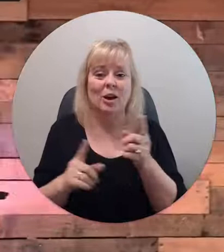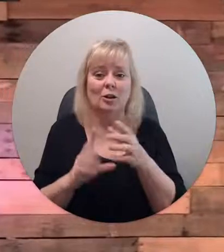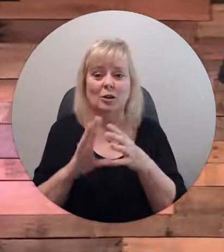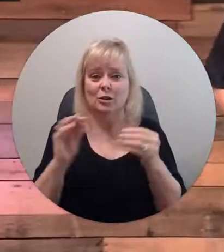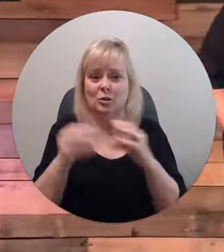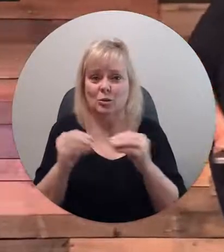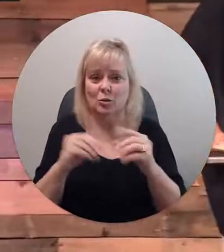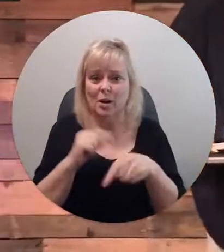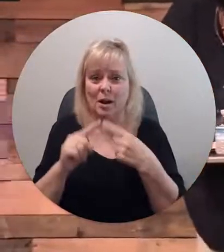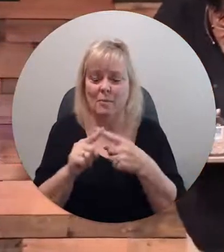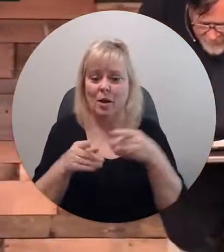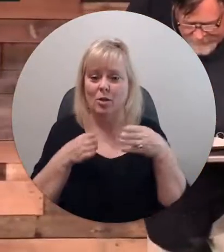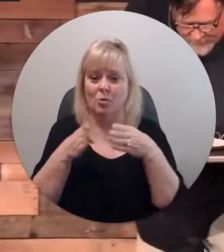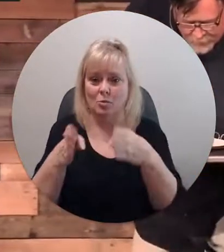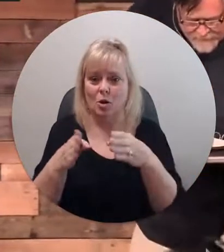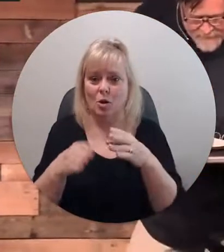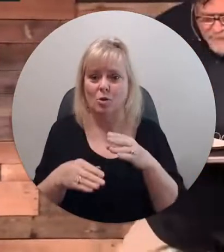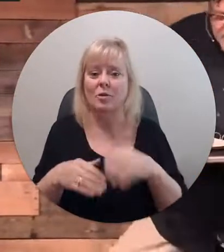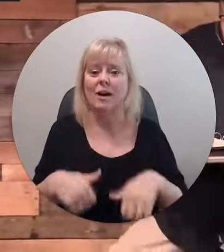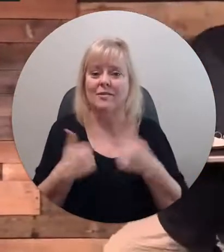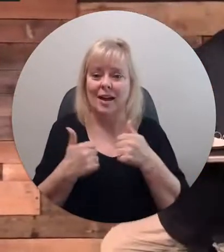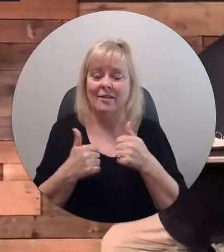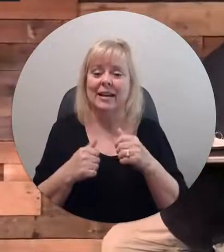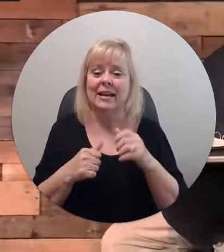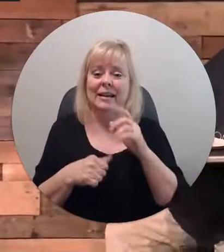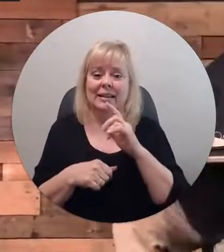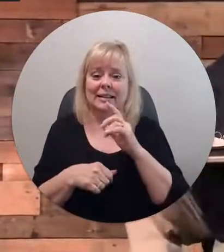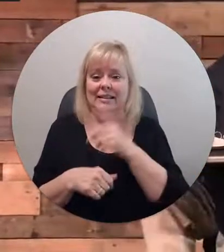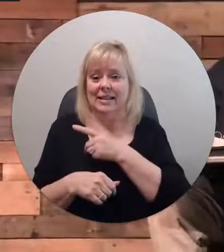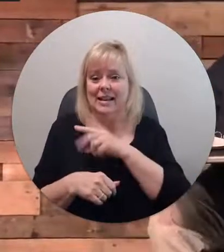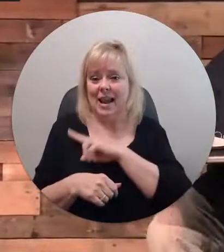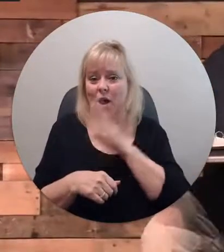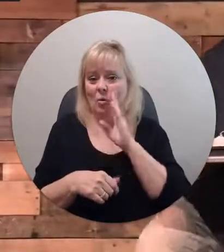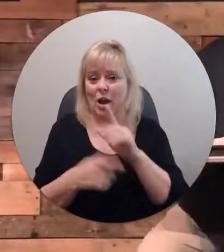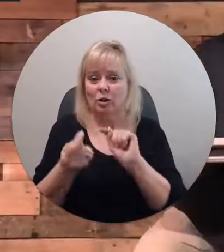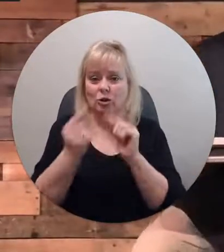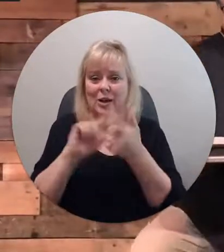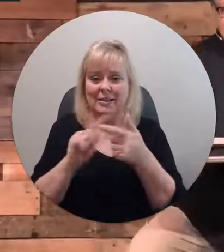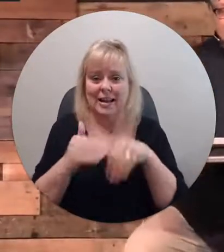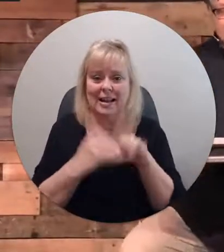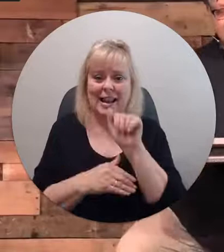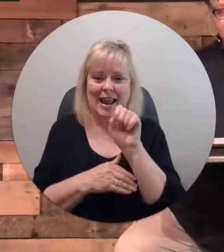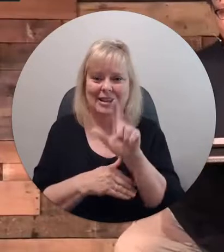life. Deanne will be simultaneously translating into ASL. So,